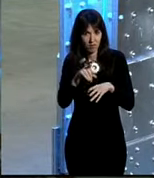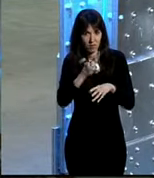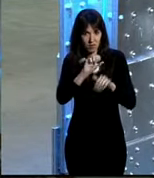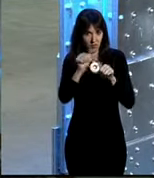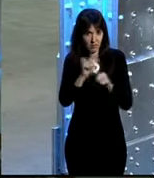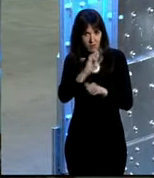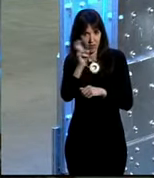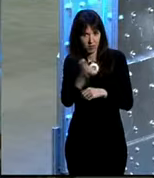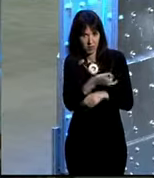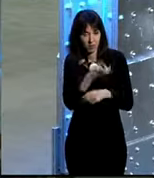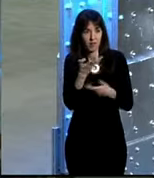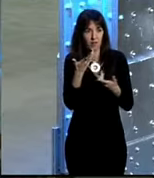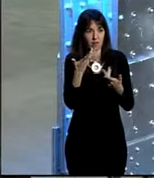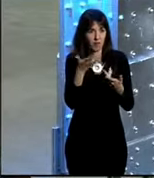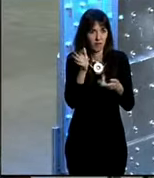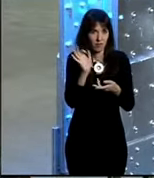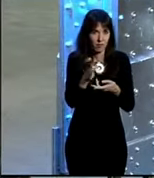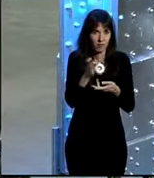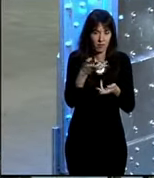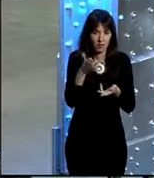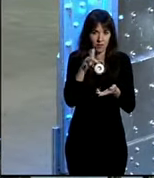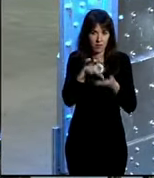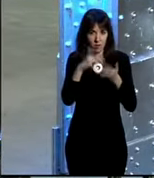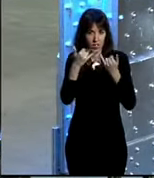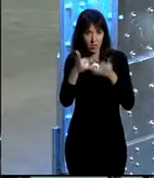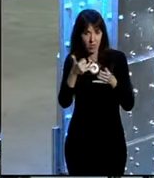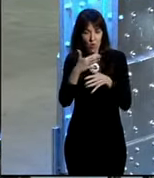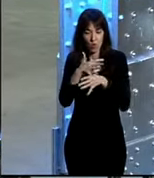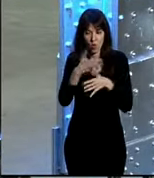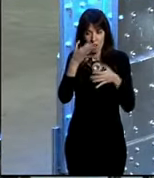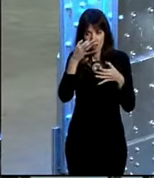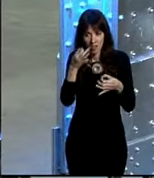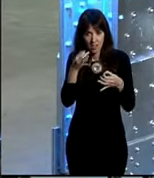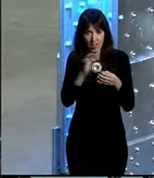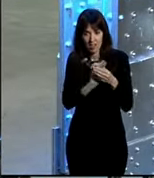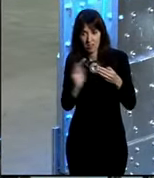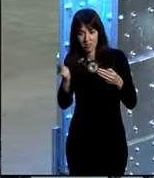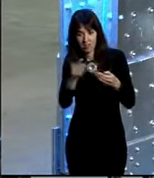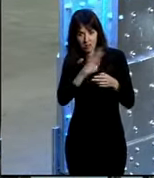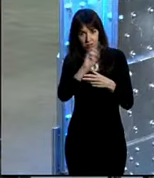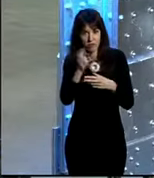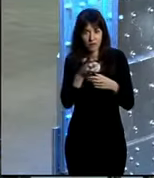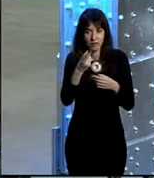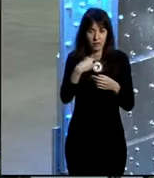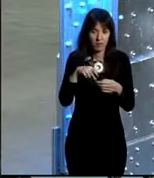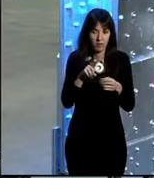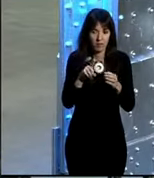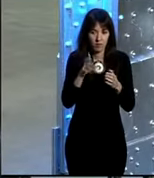experiencing and with getting involved with that experience.